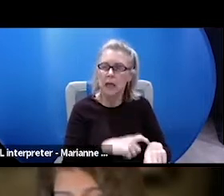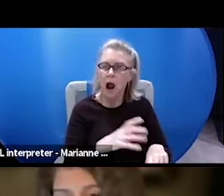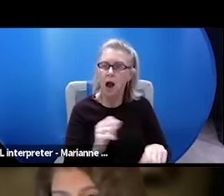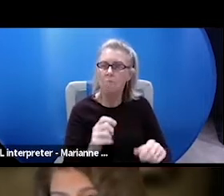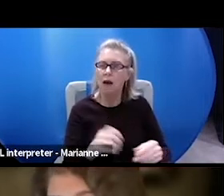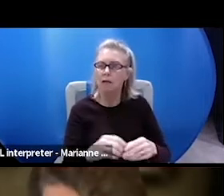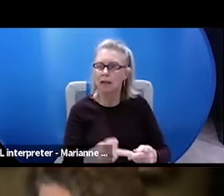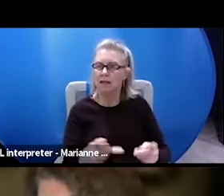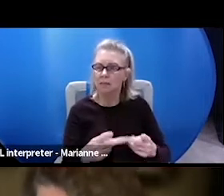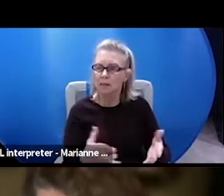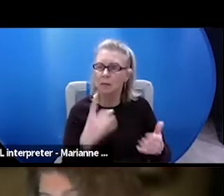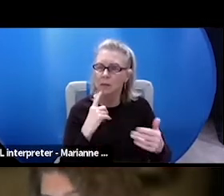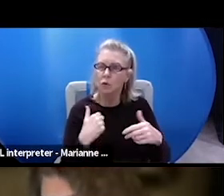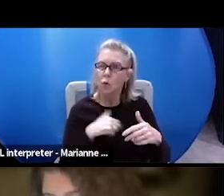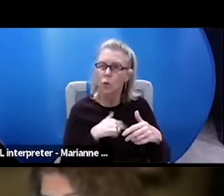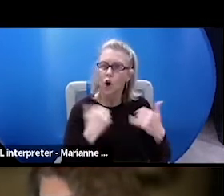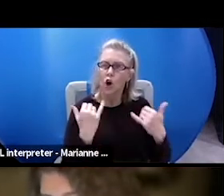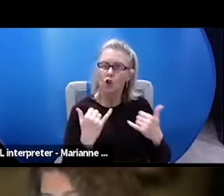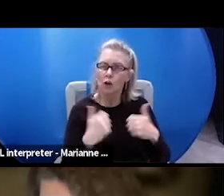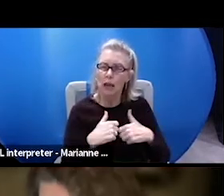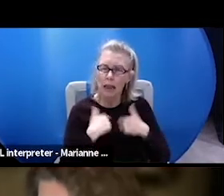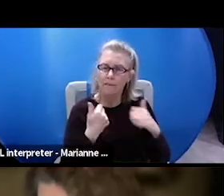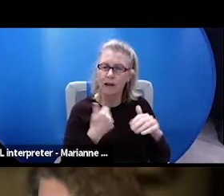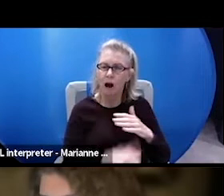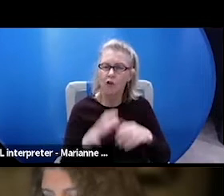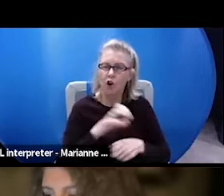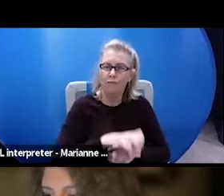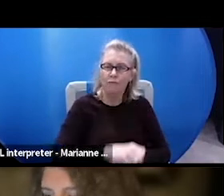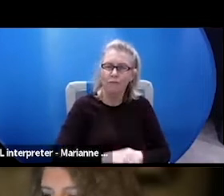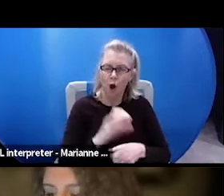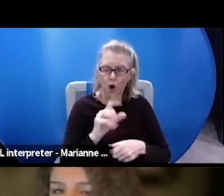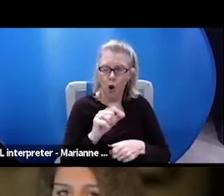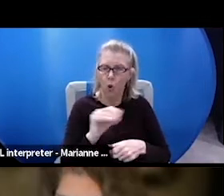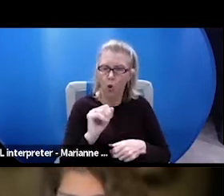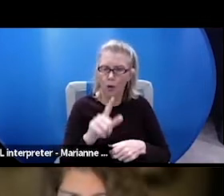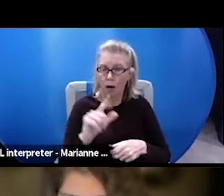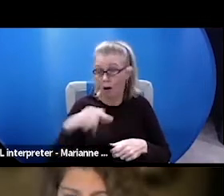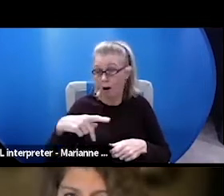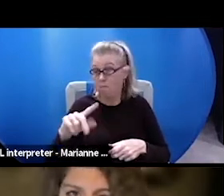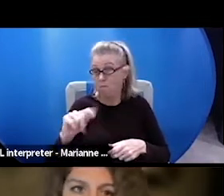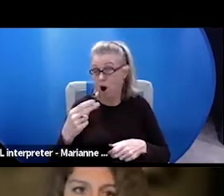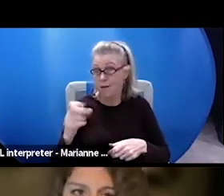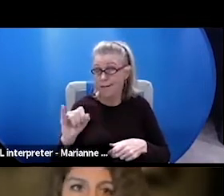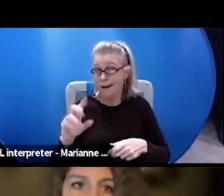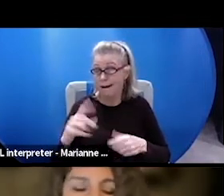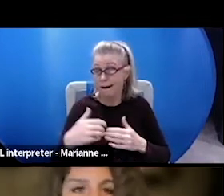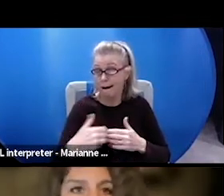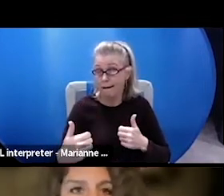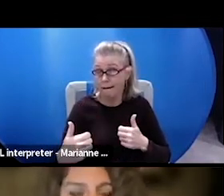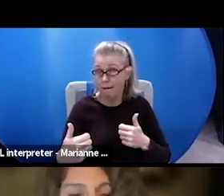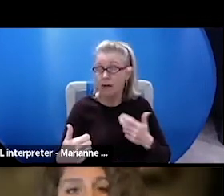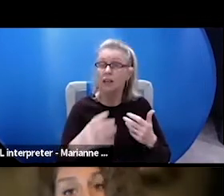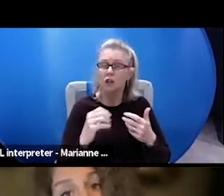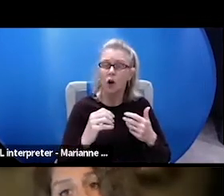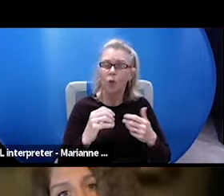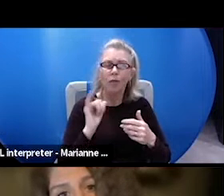because we are living currently under a colonial apartheid. The previous slide before this showed the